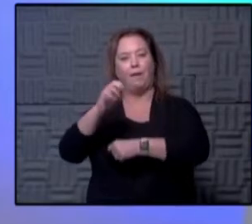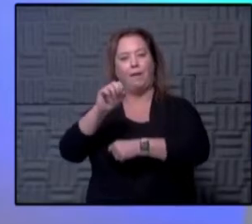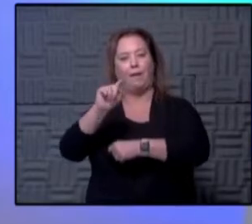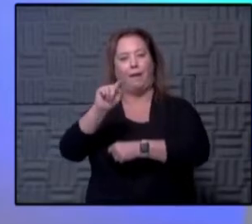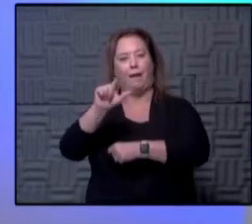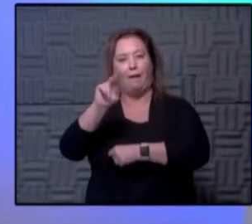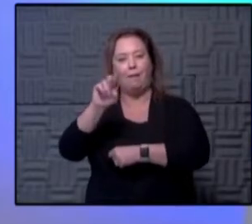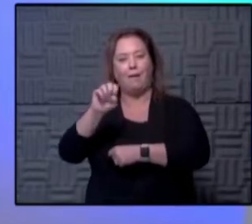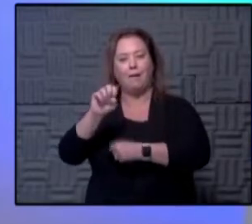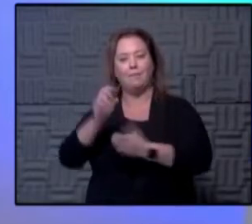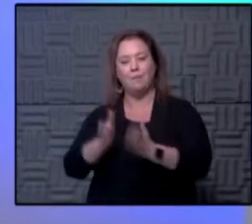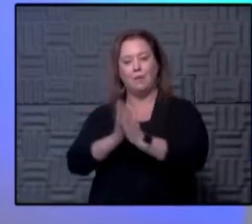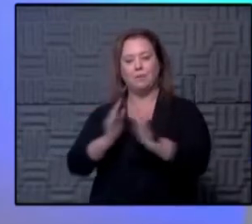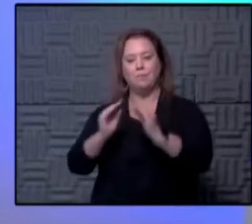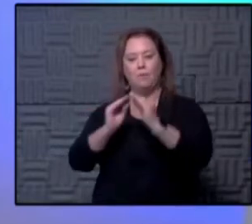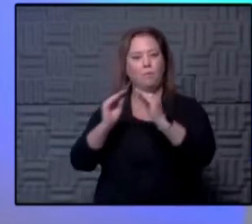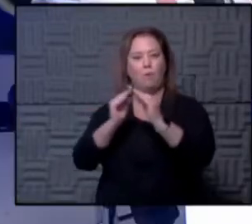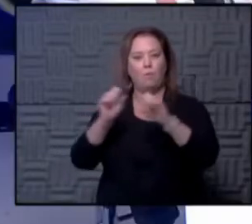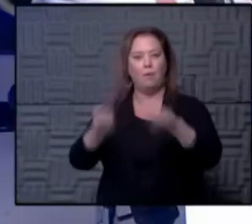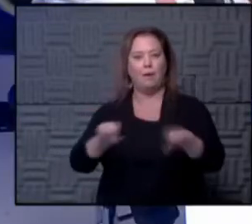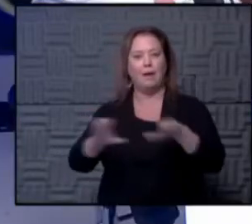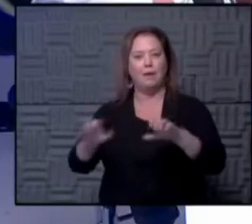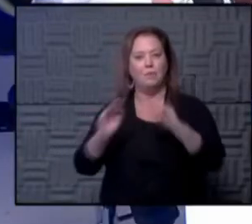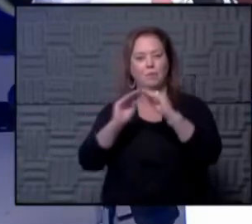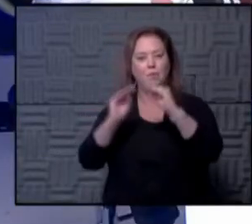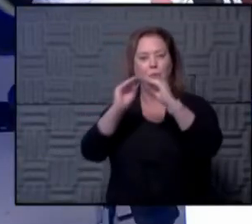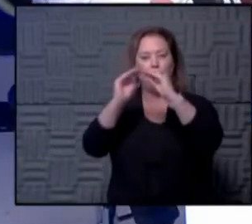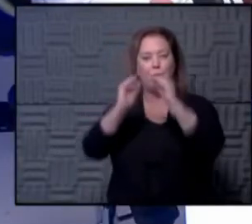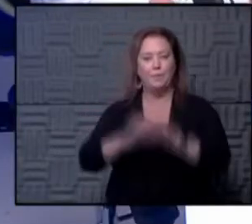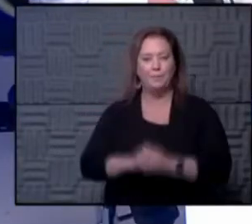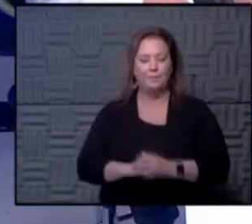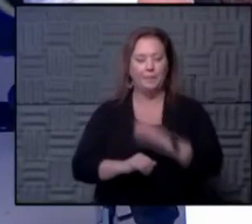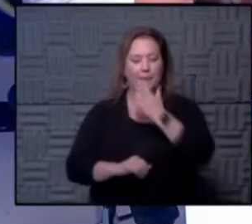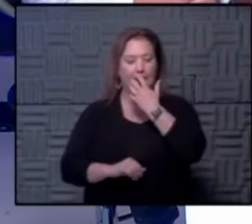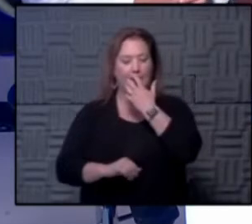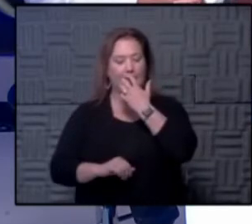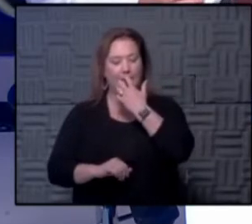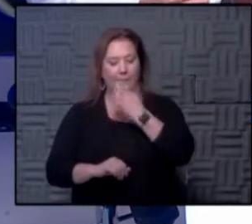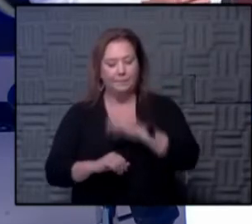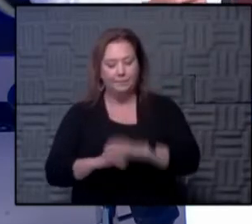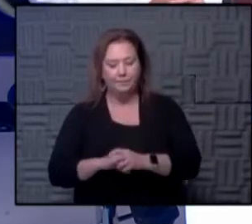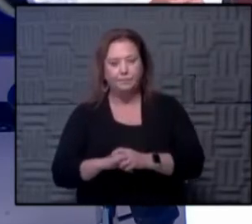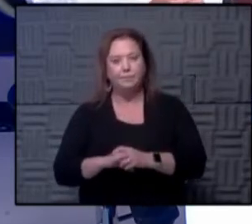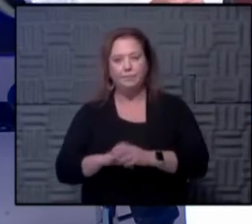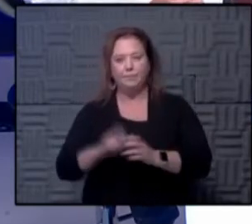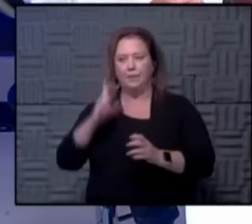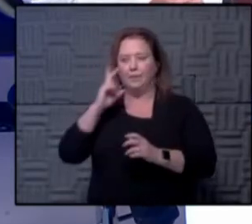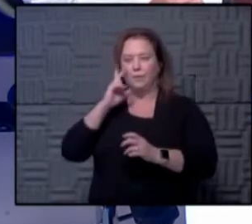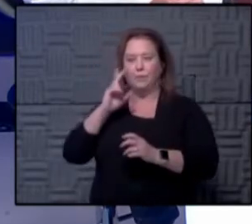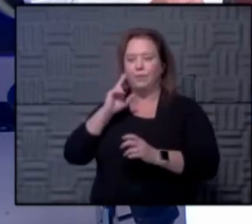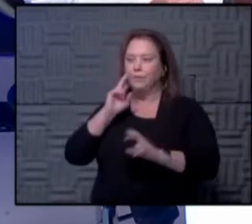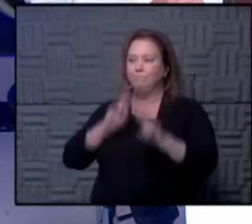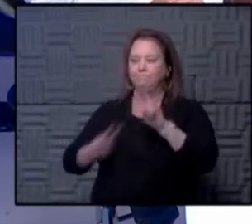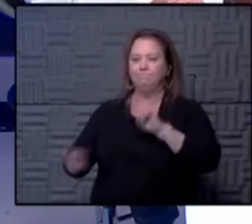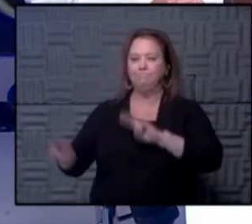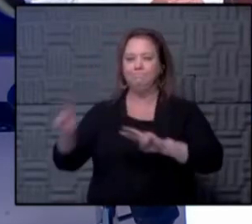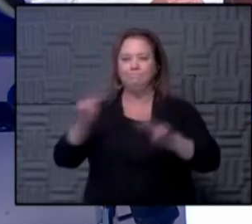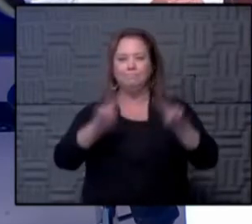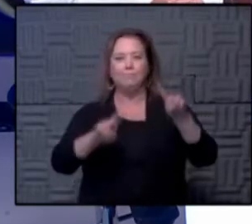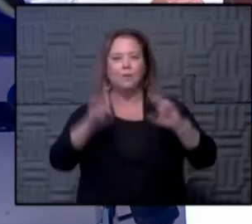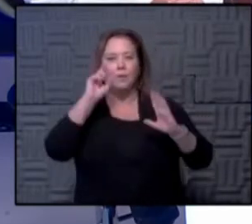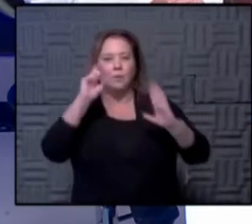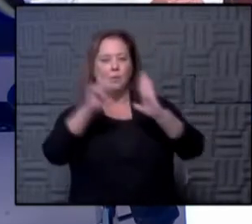what more can they do? Yeah. Excellent point. As you walk around, you can see people are tired, but